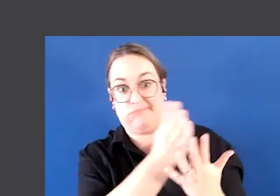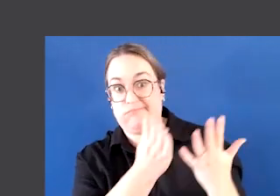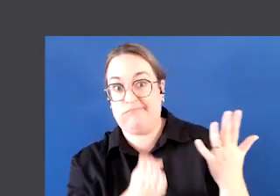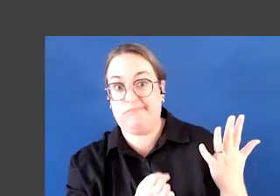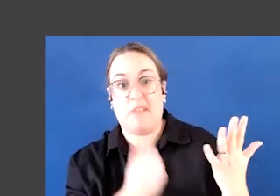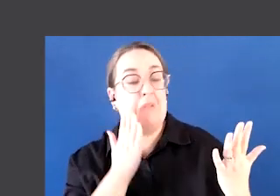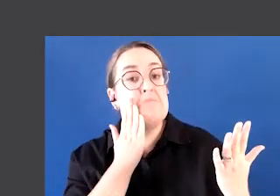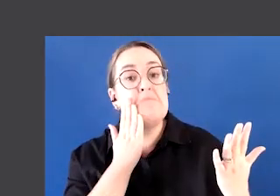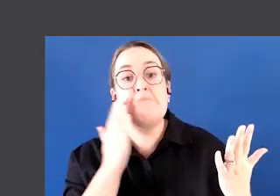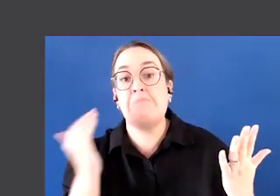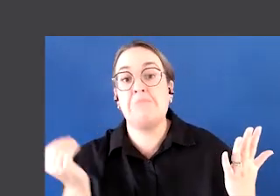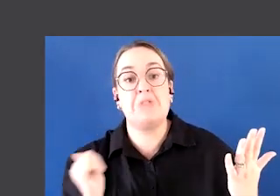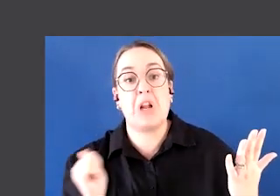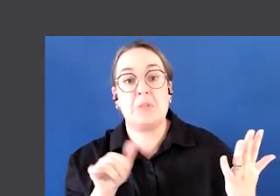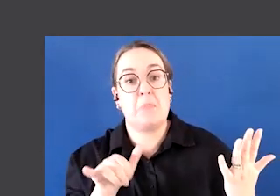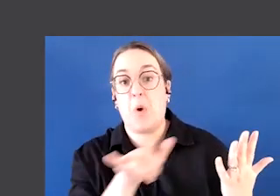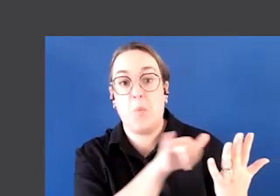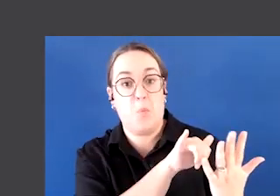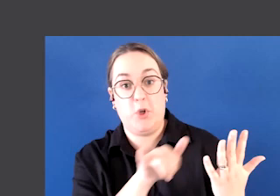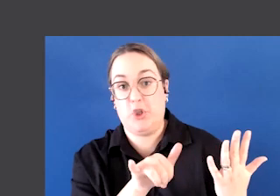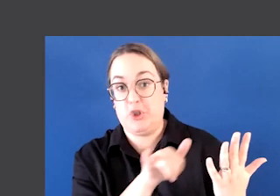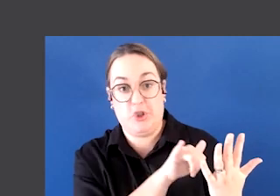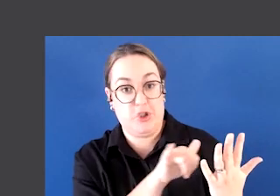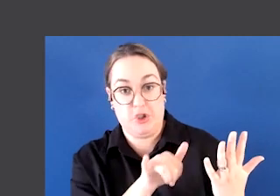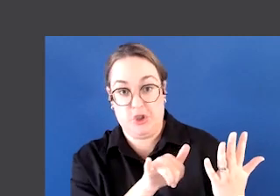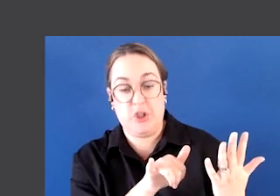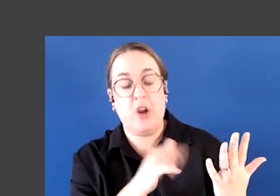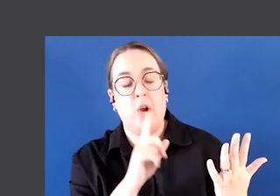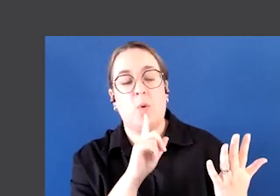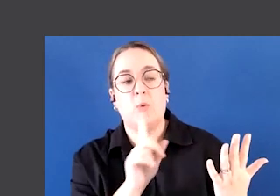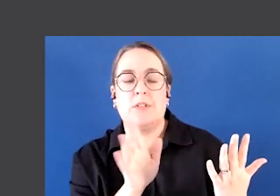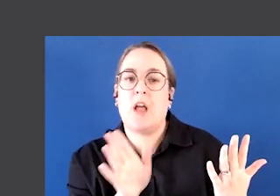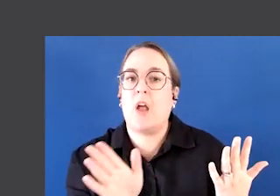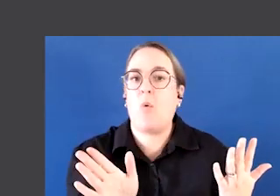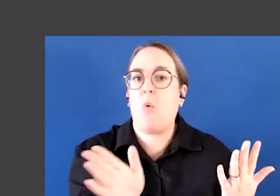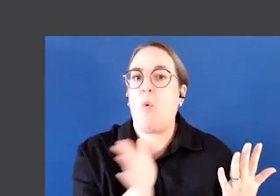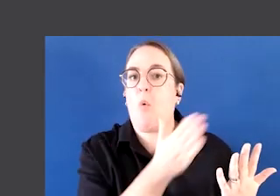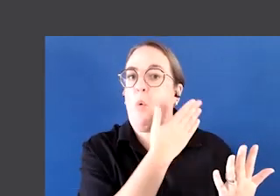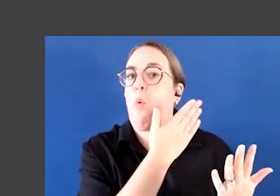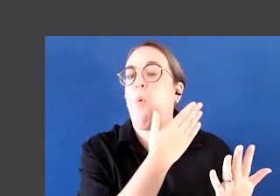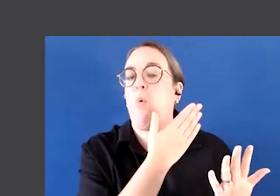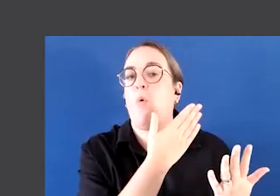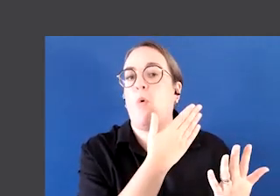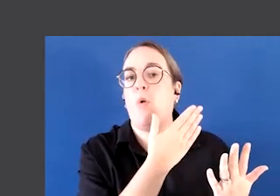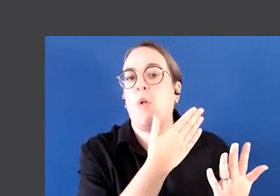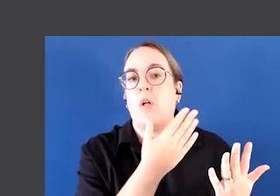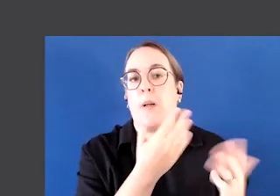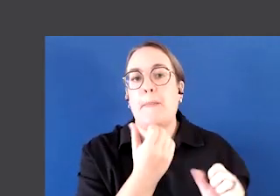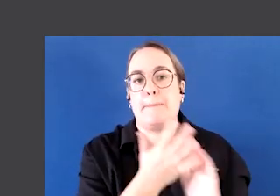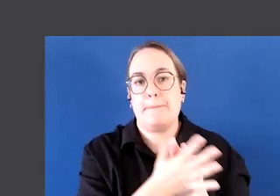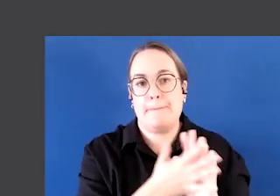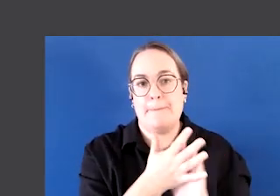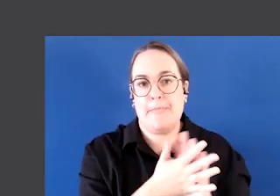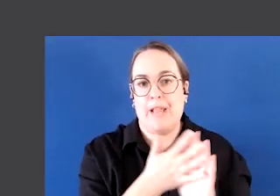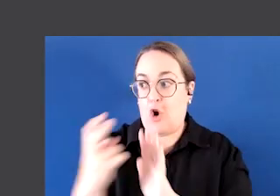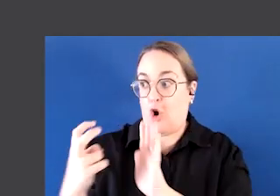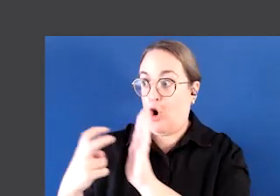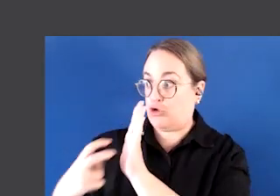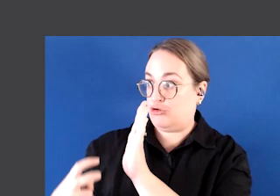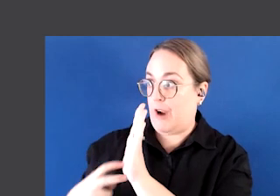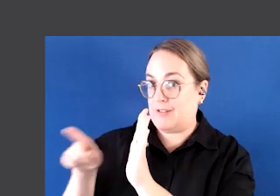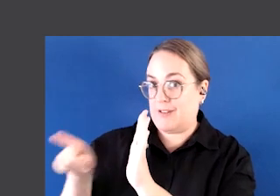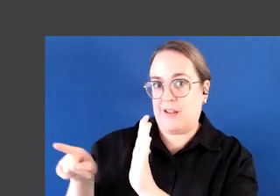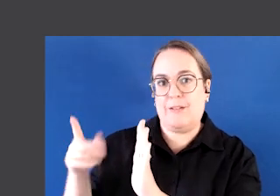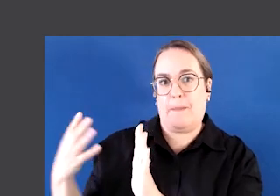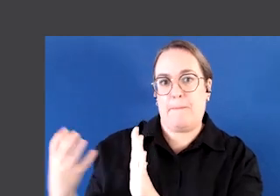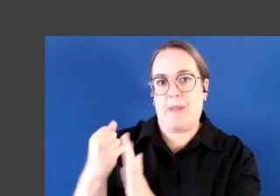I say, different contracts have different pros and some benefits, probably we would say all the models